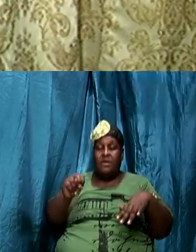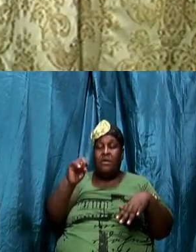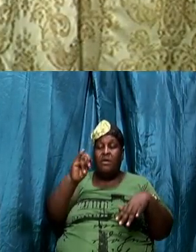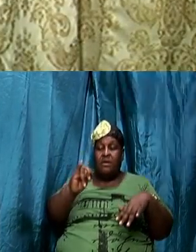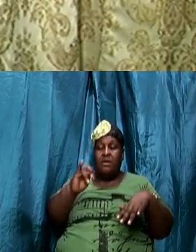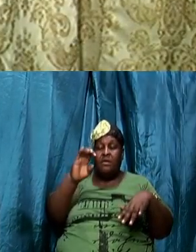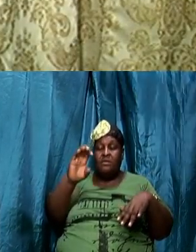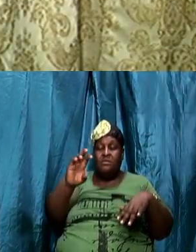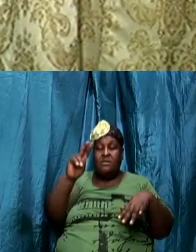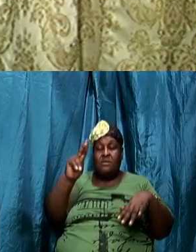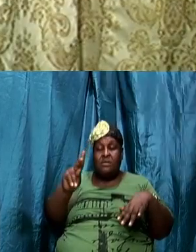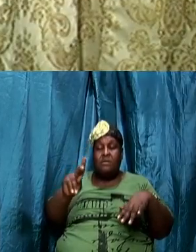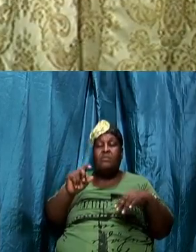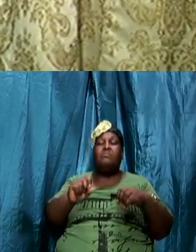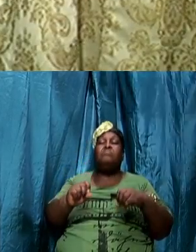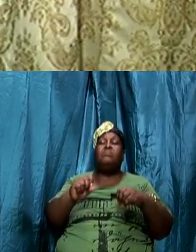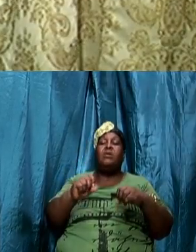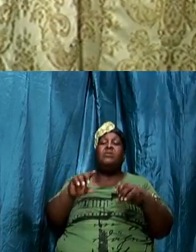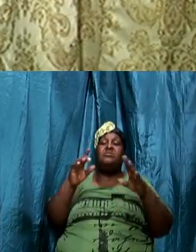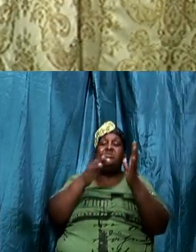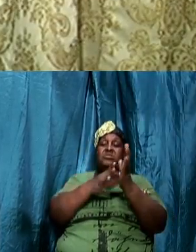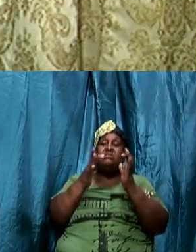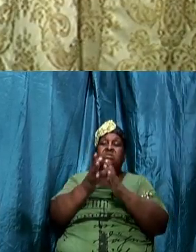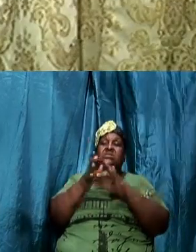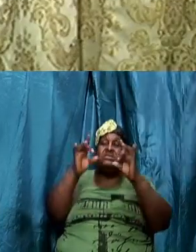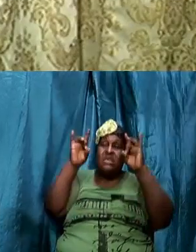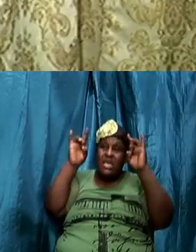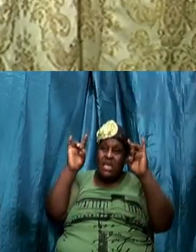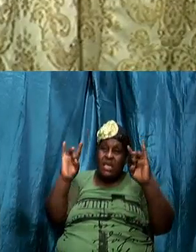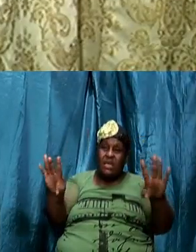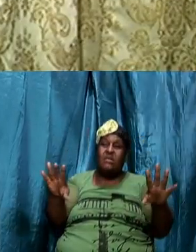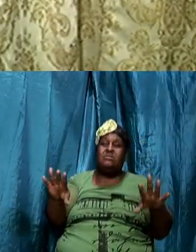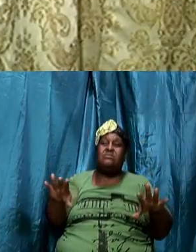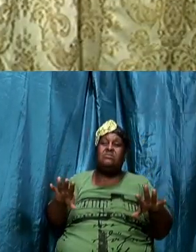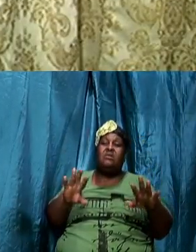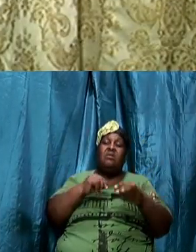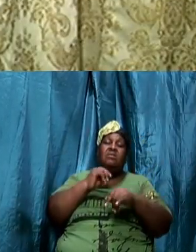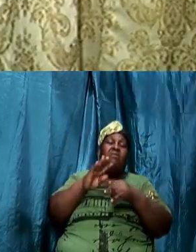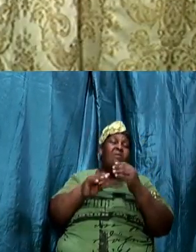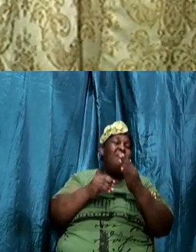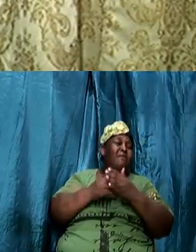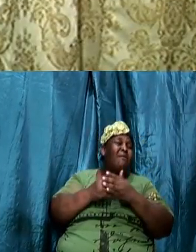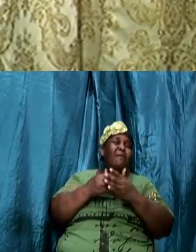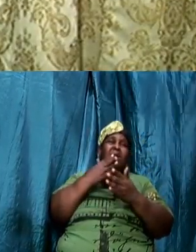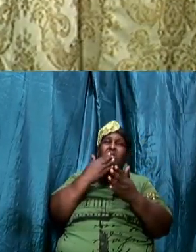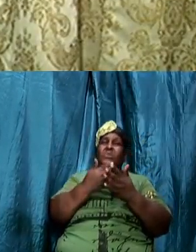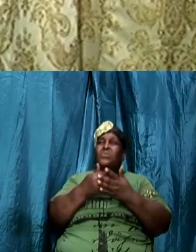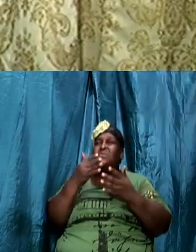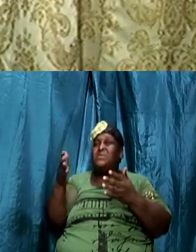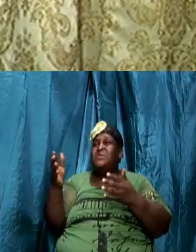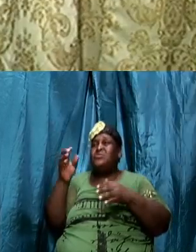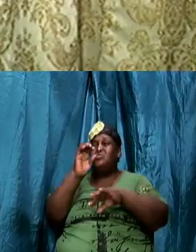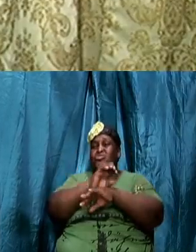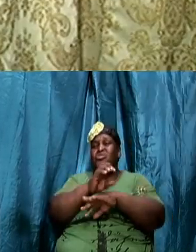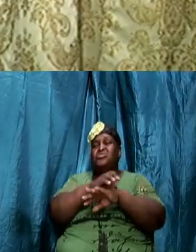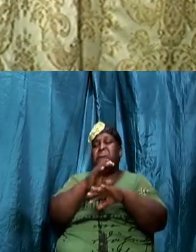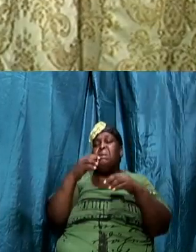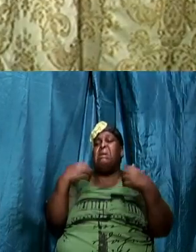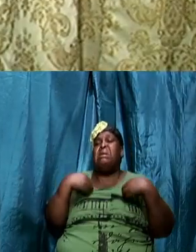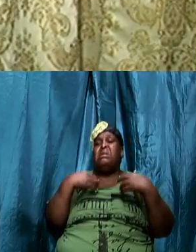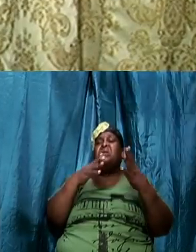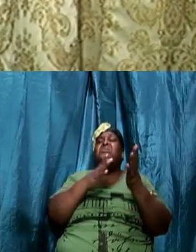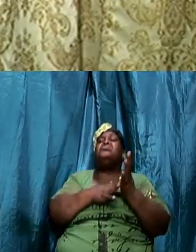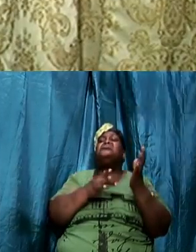And yet with all of that, Jesus, with all the good things and traits that church had, Jesus